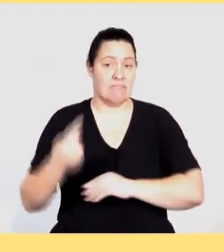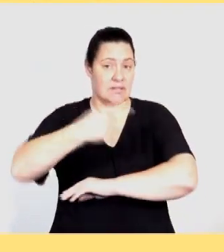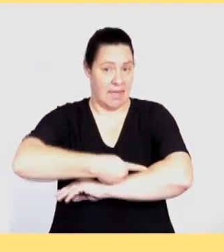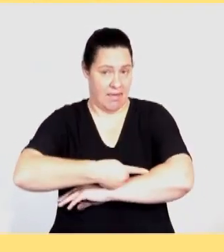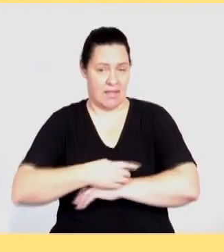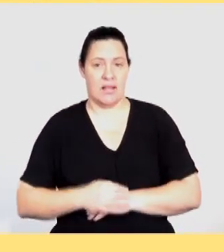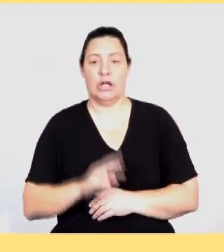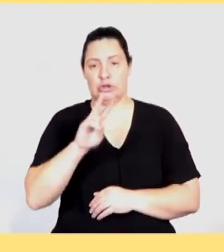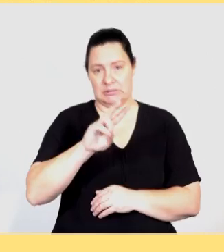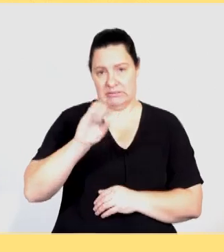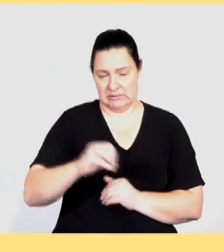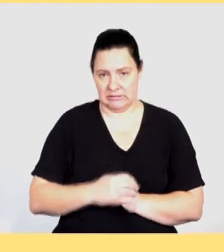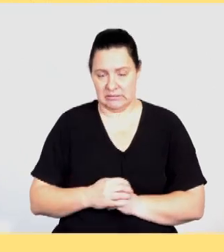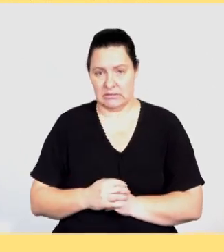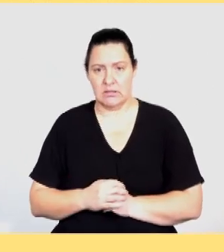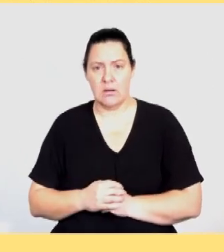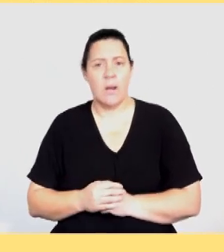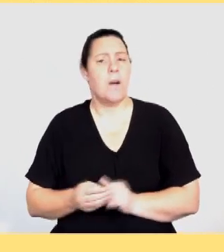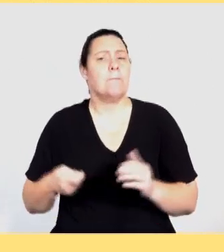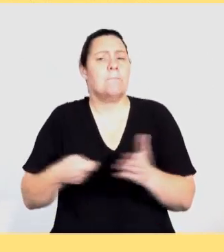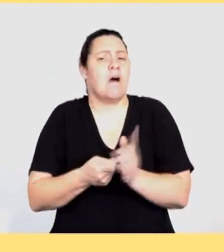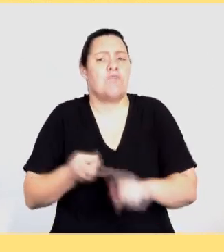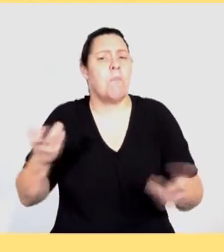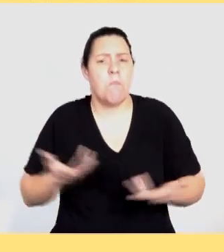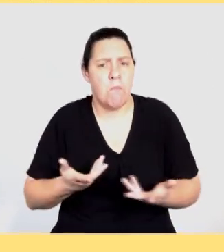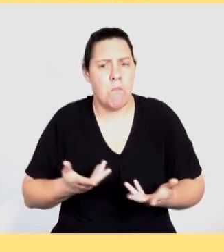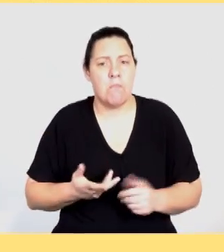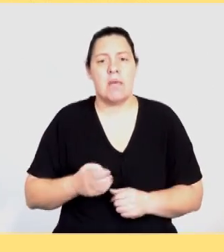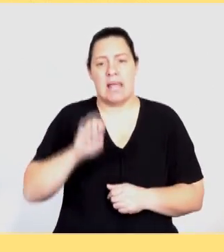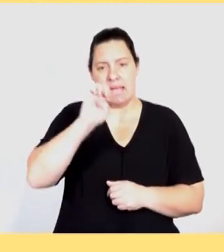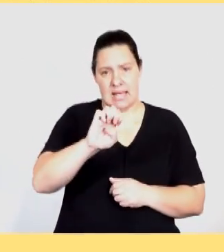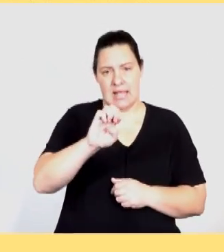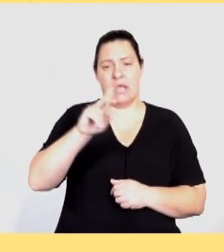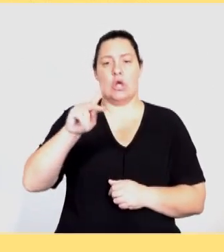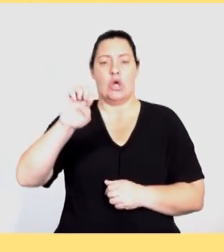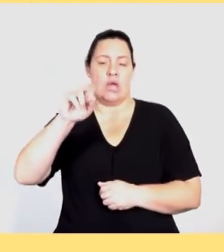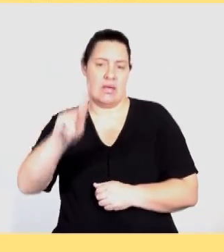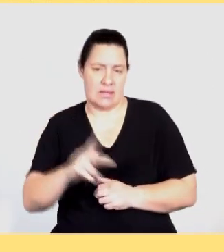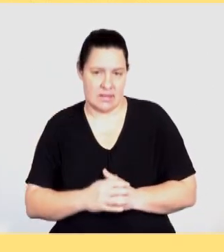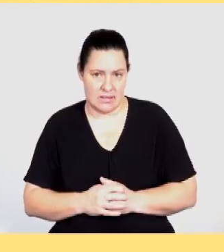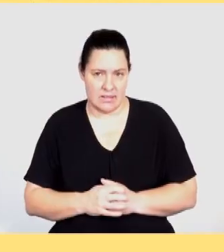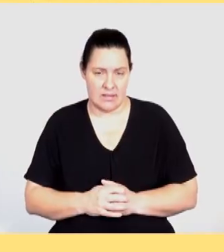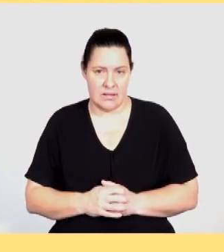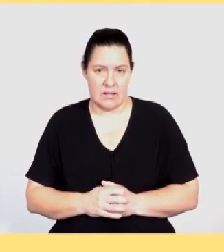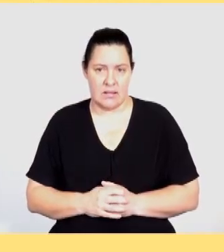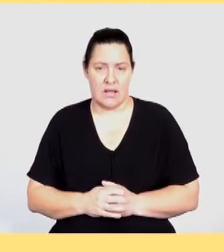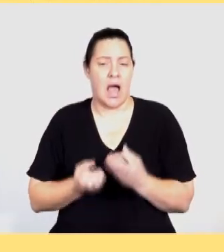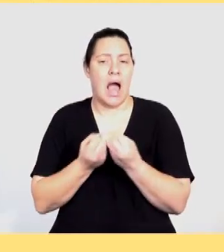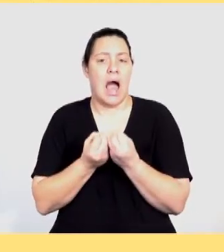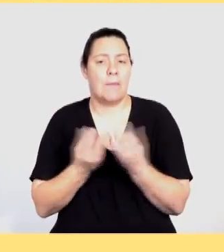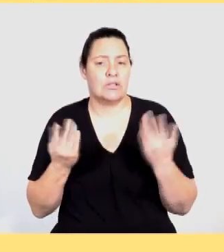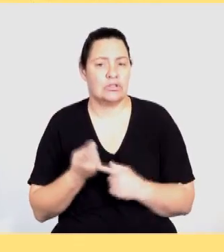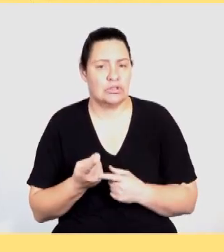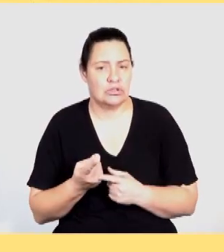33. The day, 20. From whom did I buy the goods? E. Kirk. And